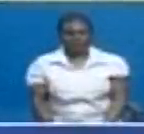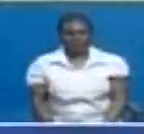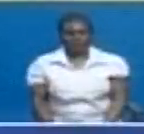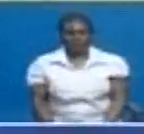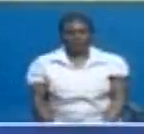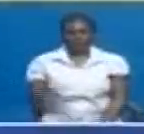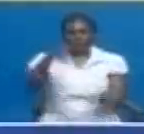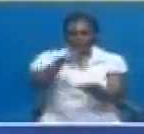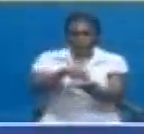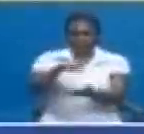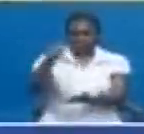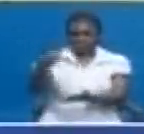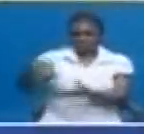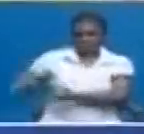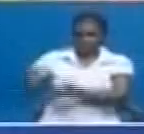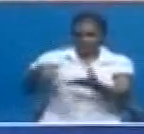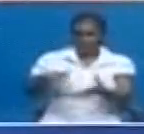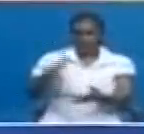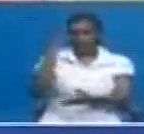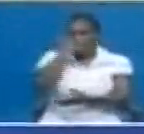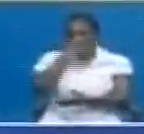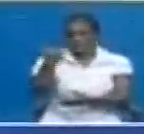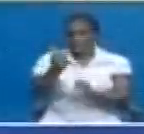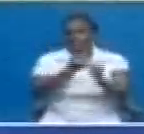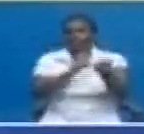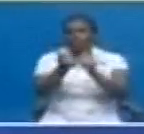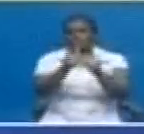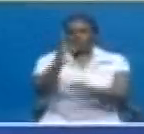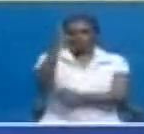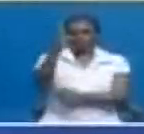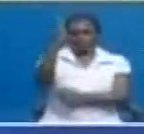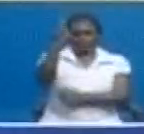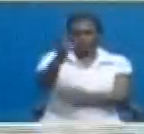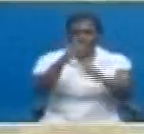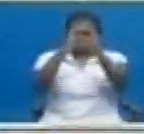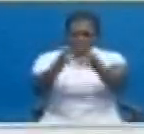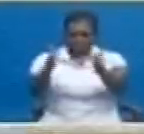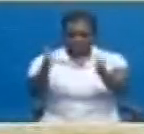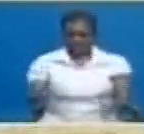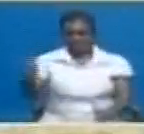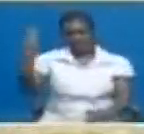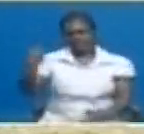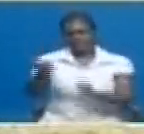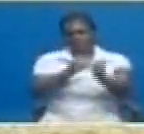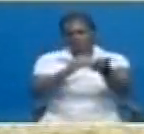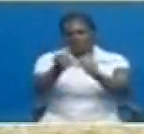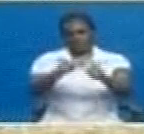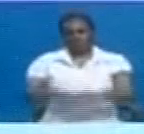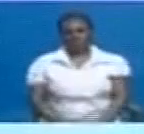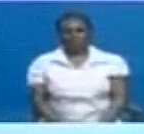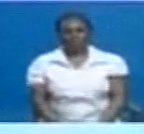With such acquisitions, Kenyan rugby is headed for a bright and more competitive future. Robinson Okenye, KTN Sports.